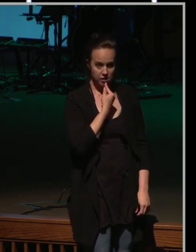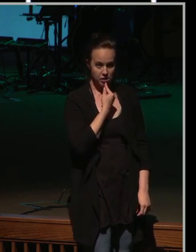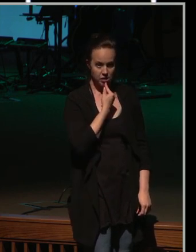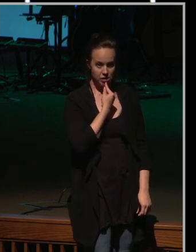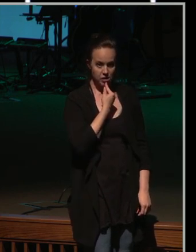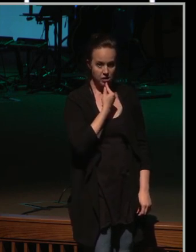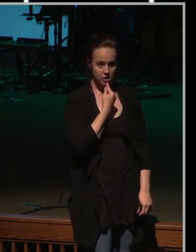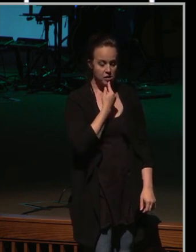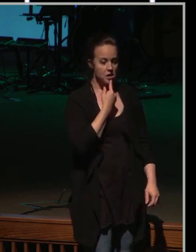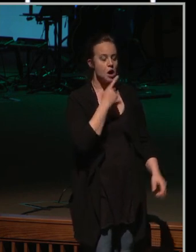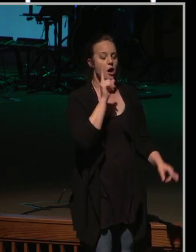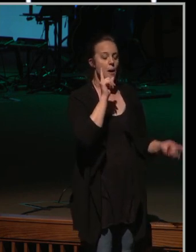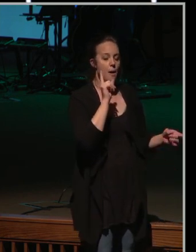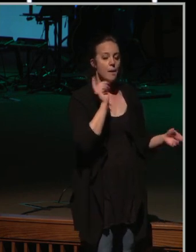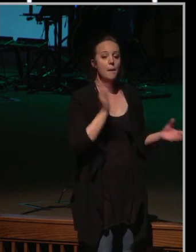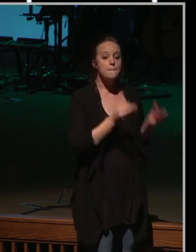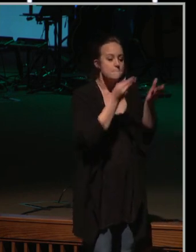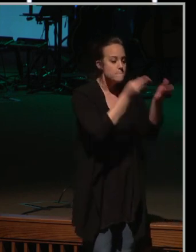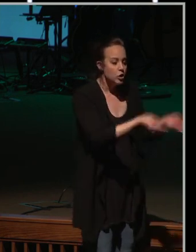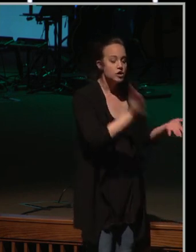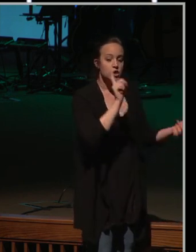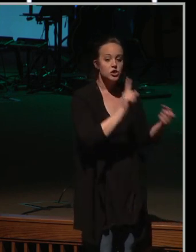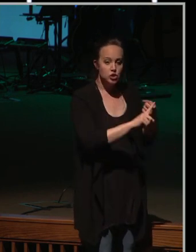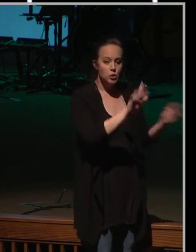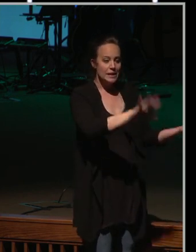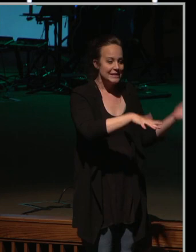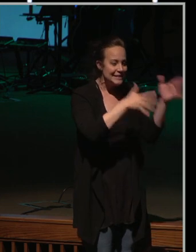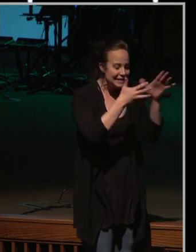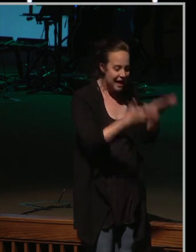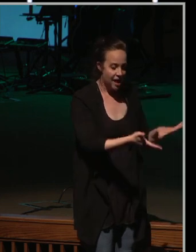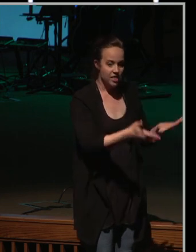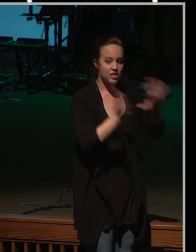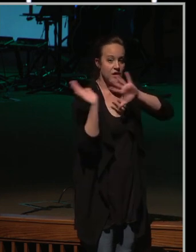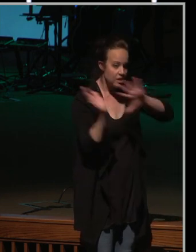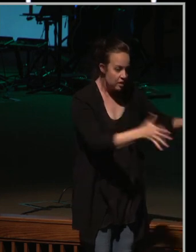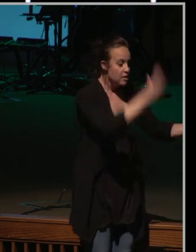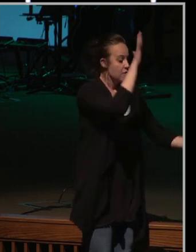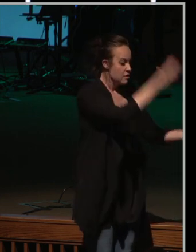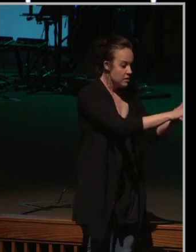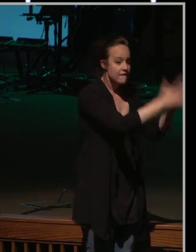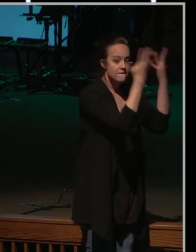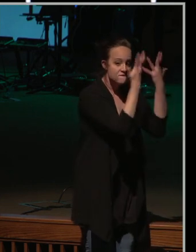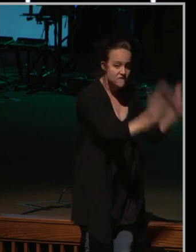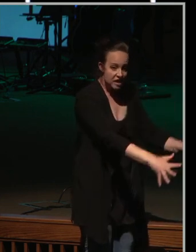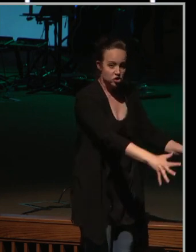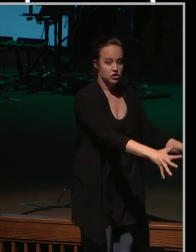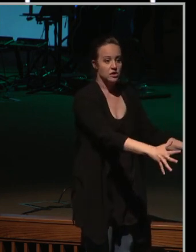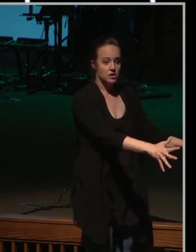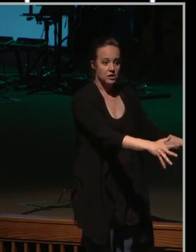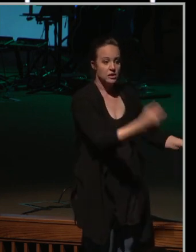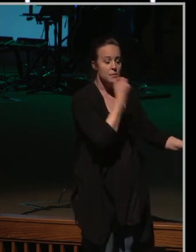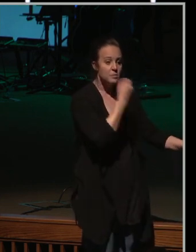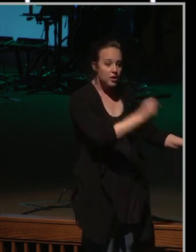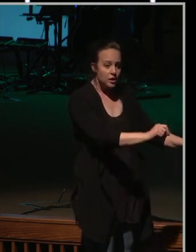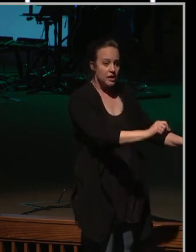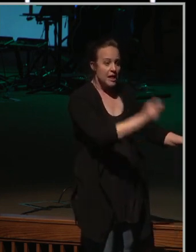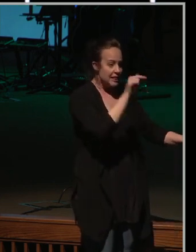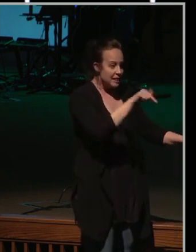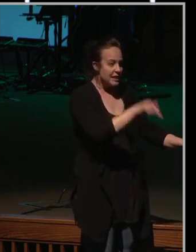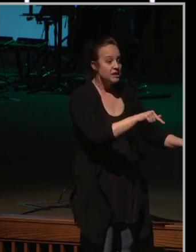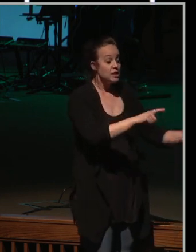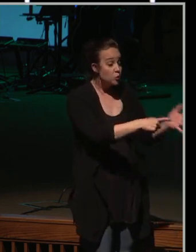This is deadly serious. These behaviors will lead us away from God and are inconsistent with our call and our identity as Christ followers.